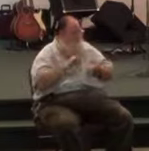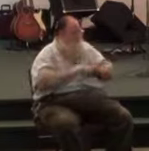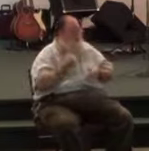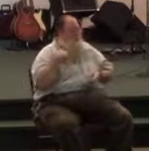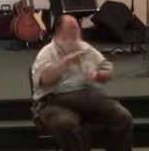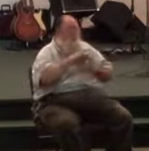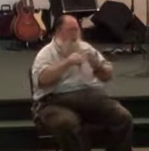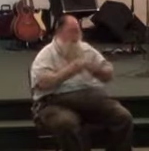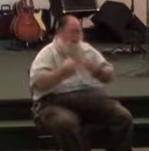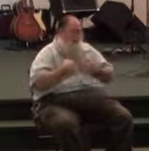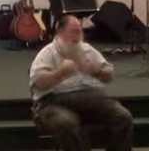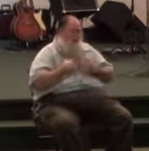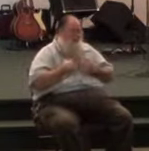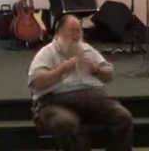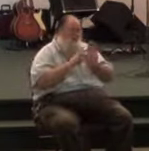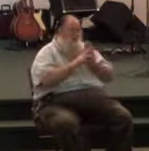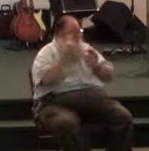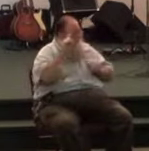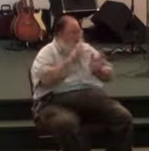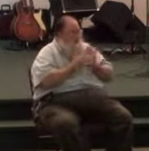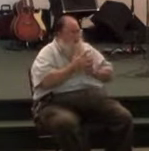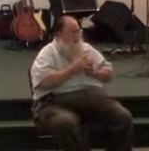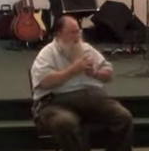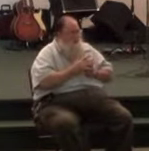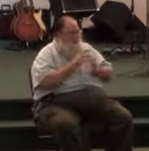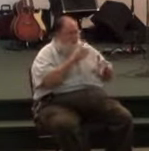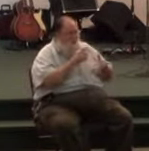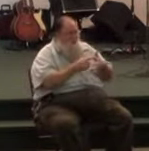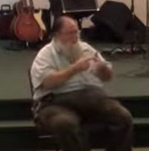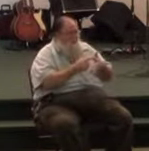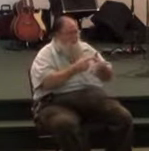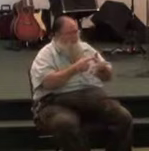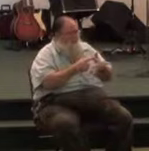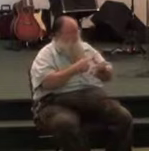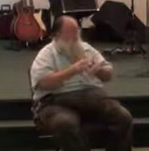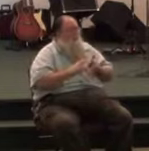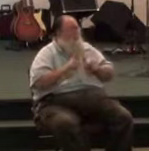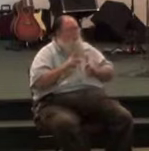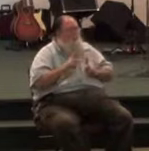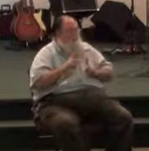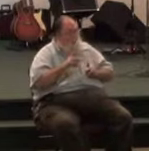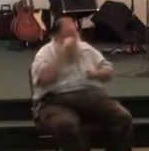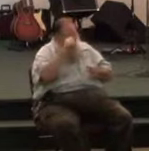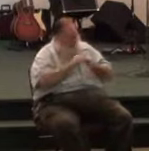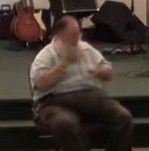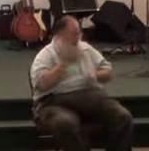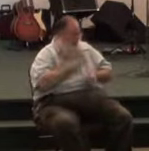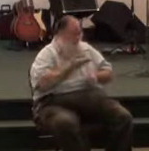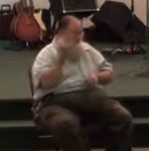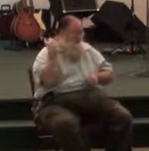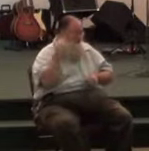for Jesus. The second point I want to make is people remember our past. Can anybody say amen to